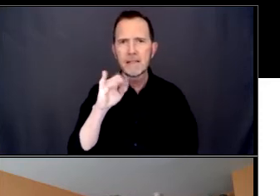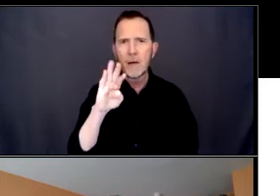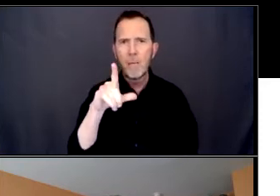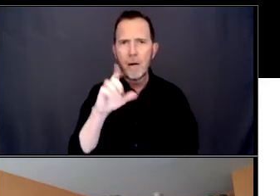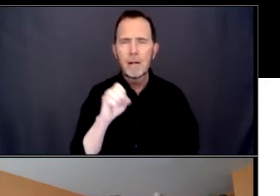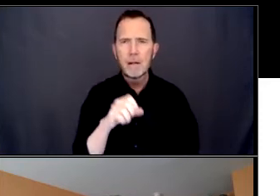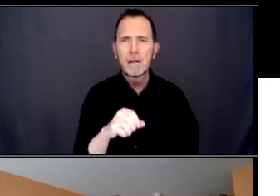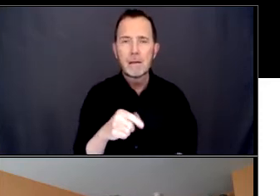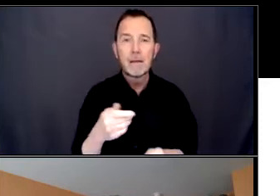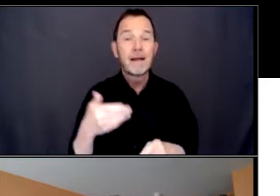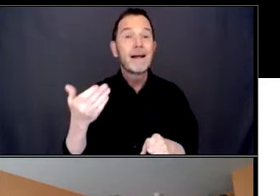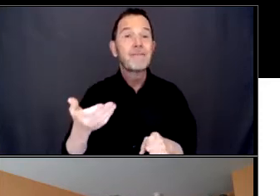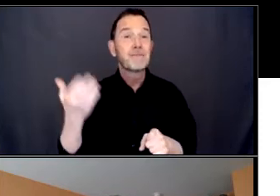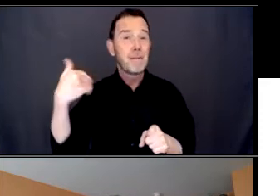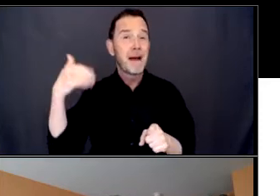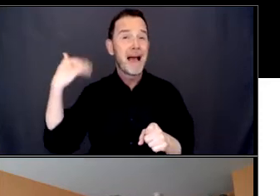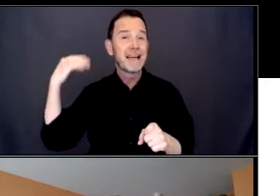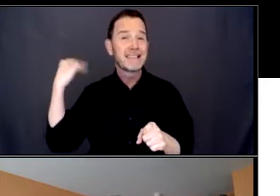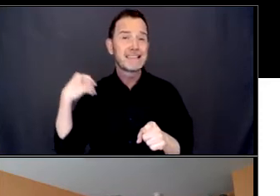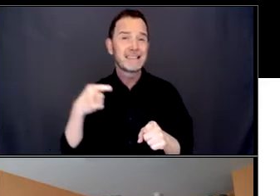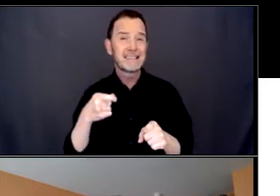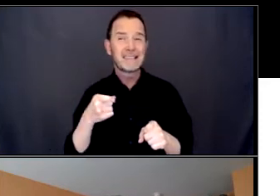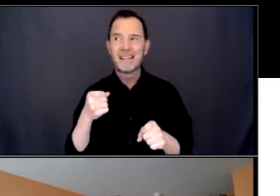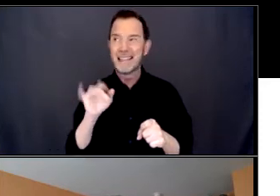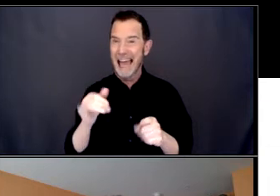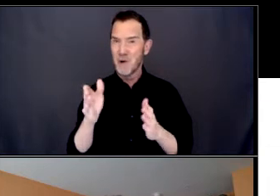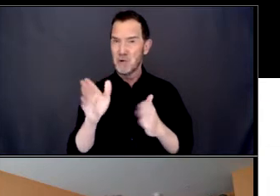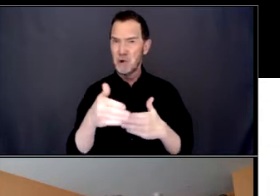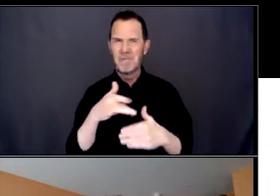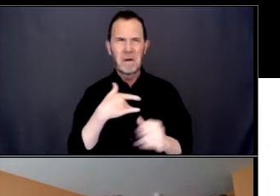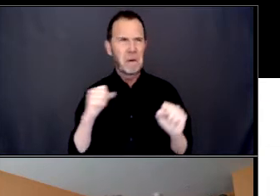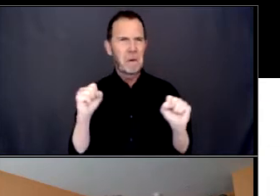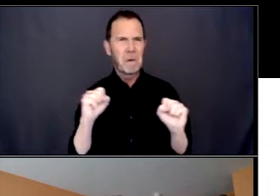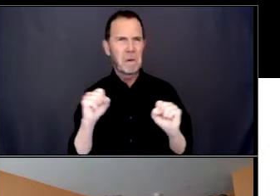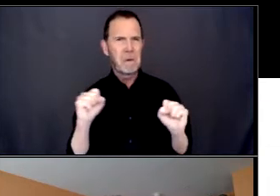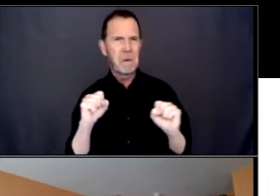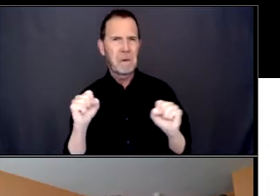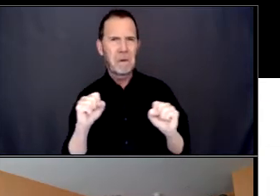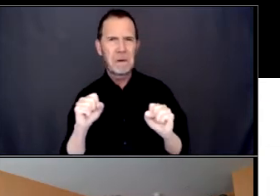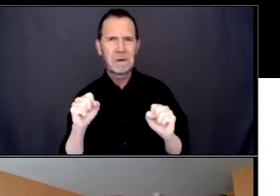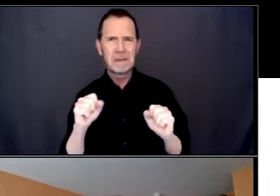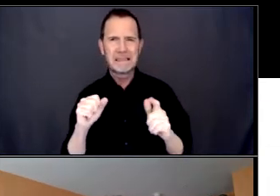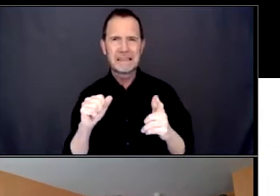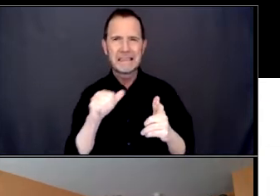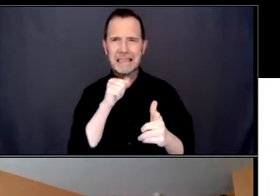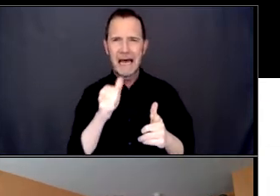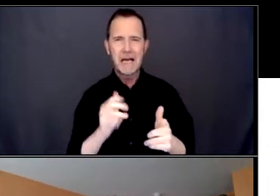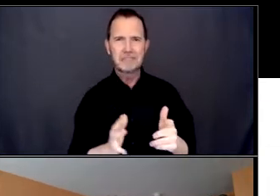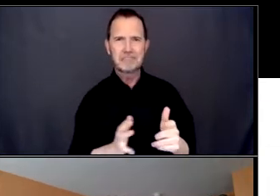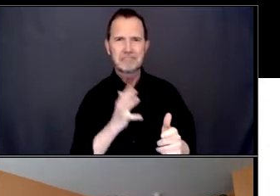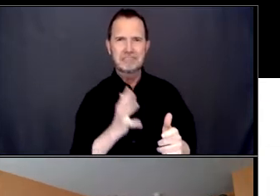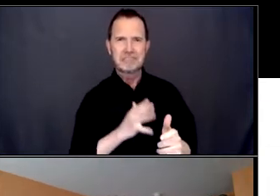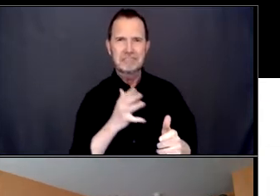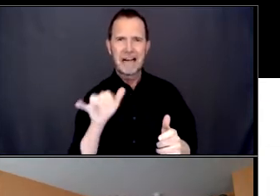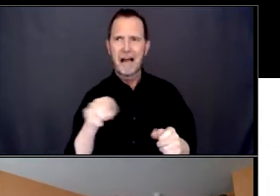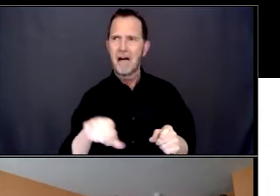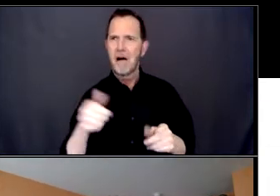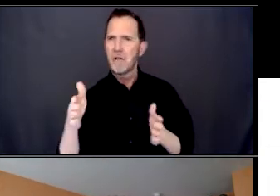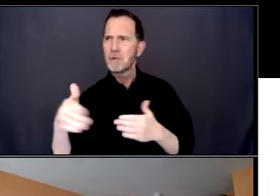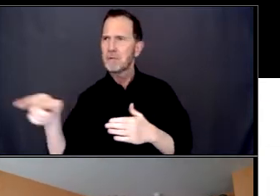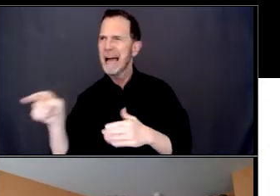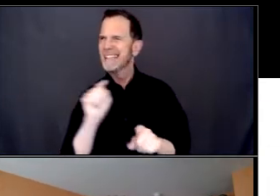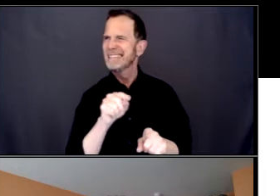that room may feel a bit institutional, might feel more not as nice maybe as other rooms. Well, we want